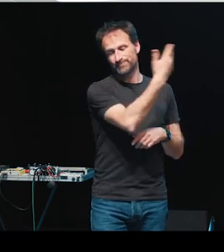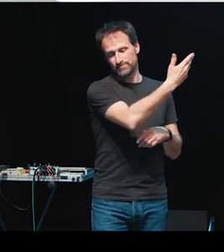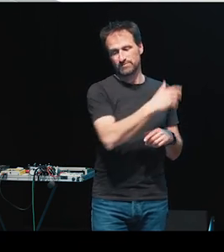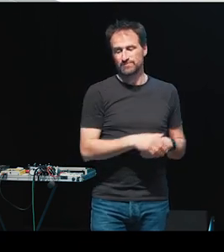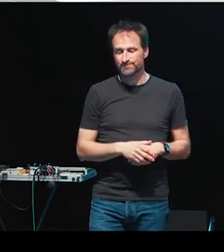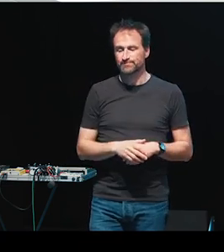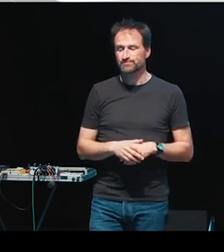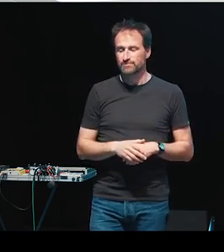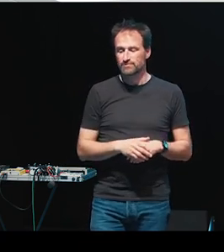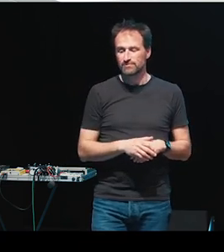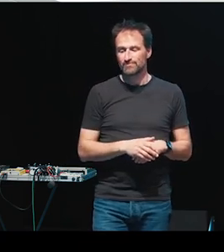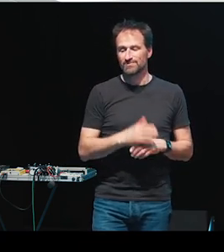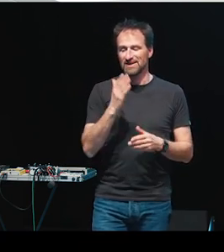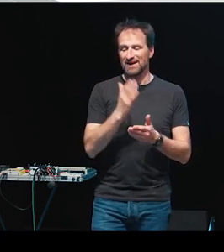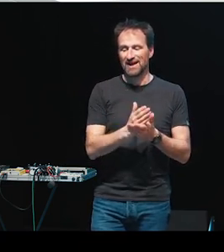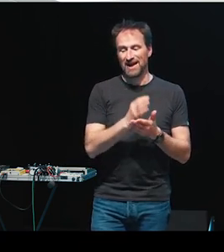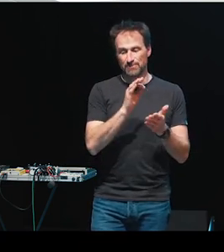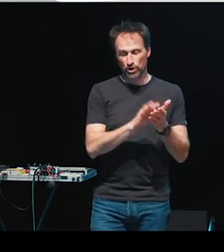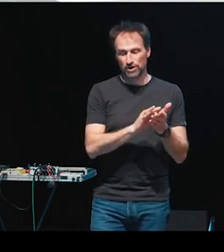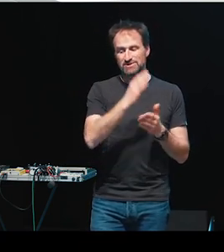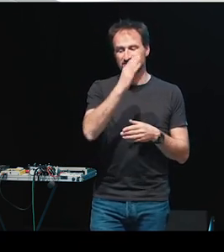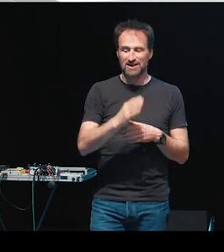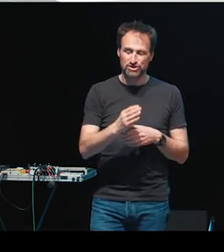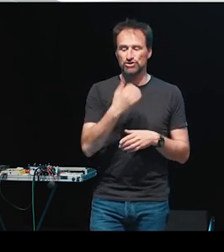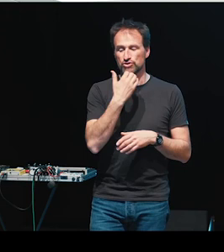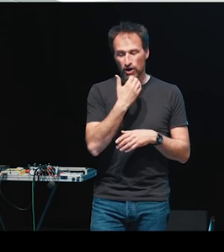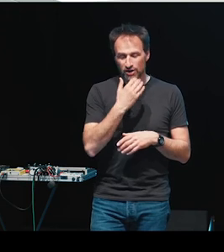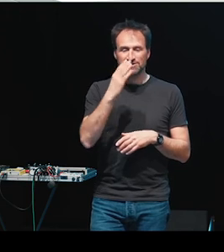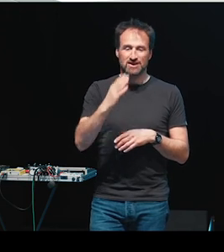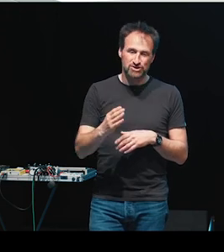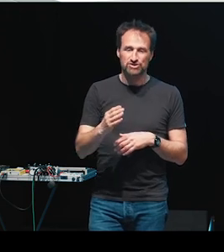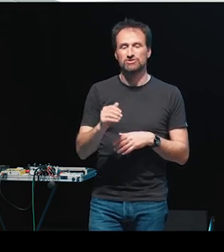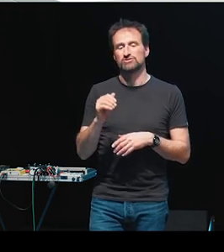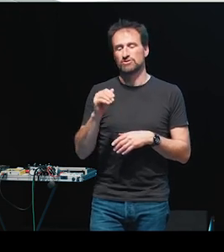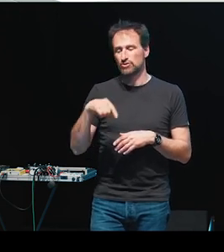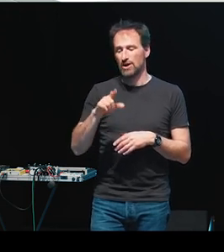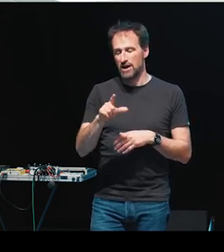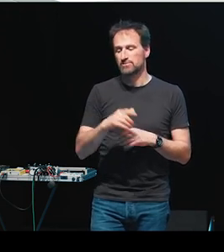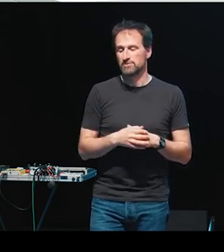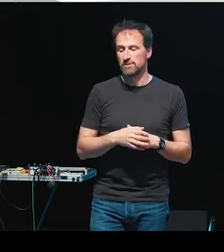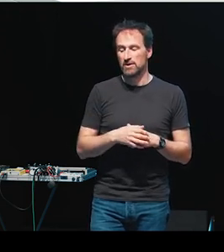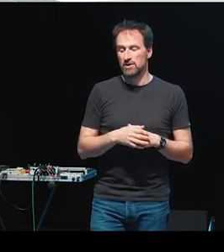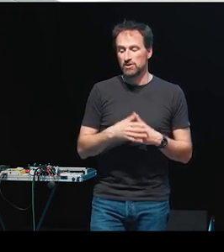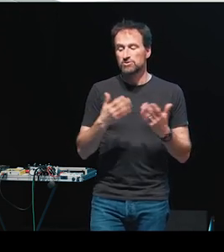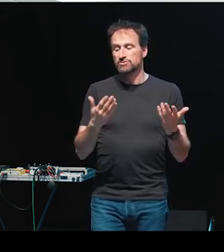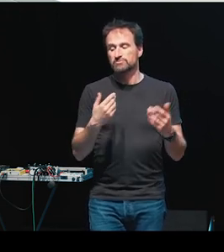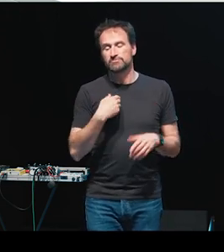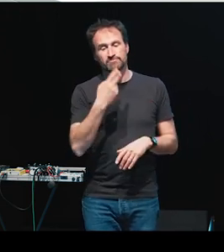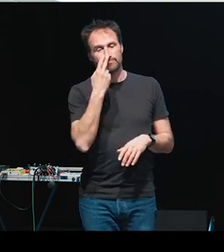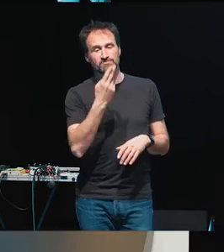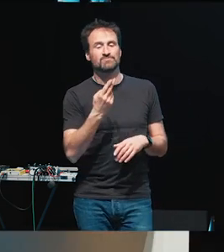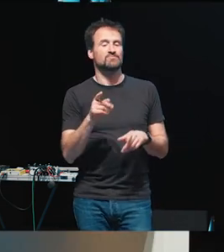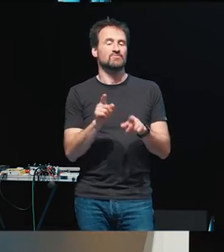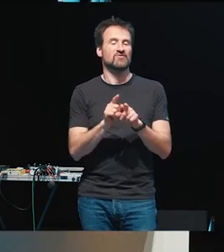/API/GraphQL. And the client sends a request with a GraphQL query to this endpoint. If you squint at it, a GraphQL request kind of looks like